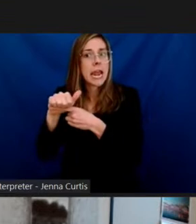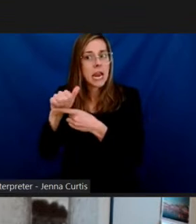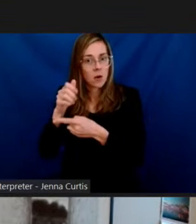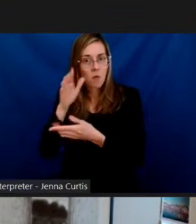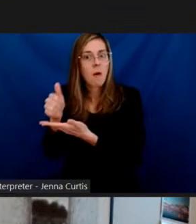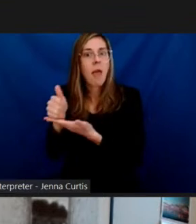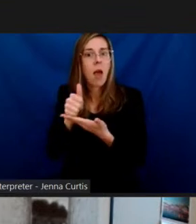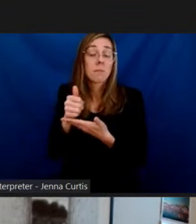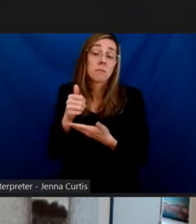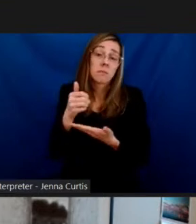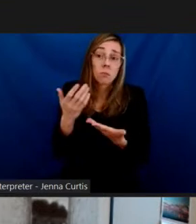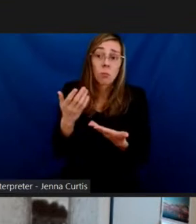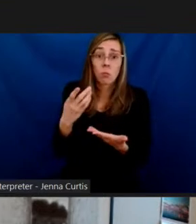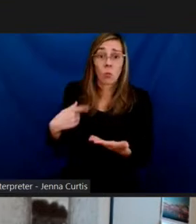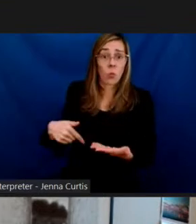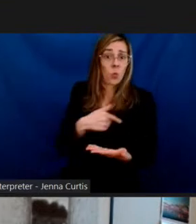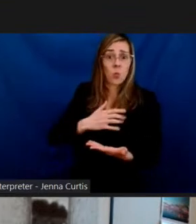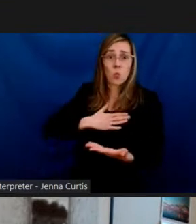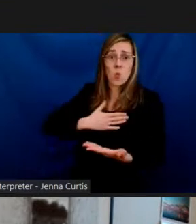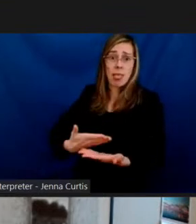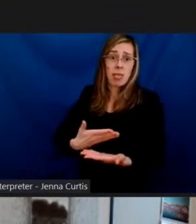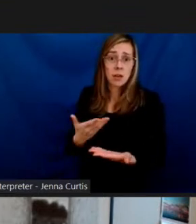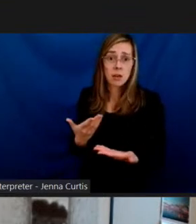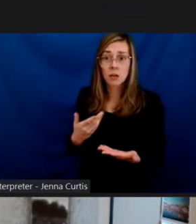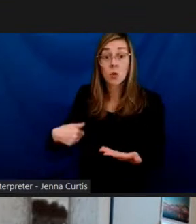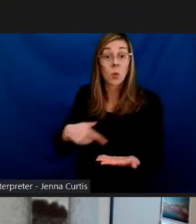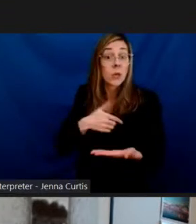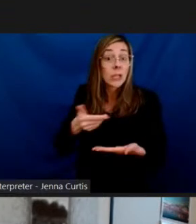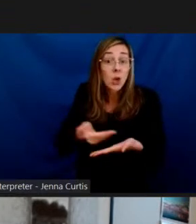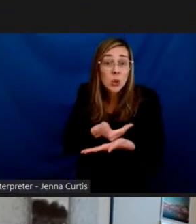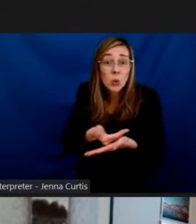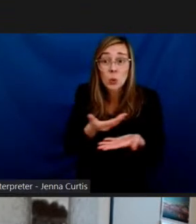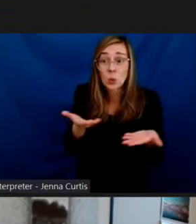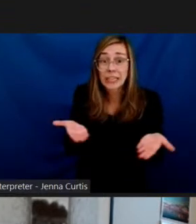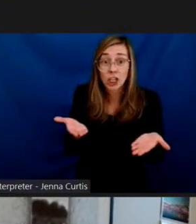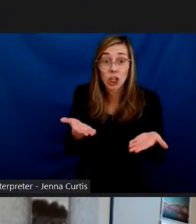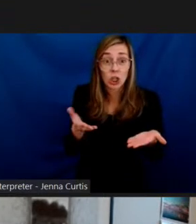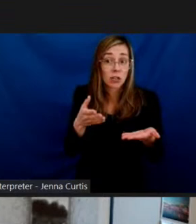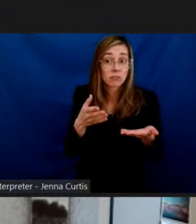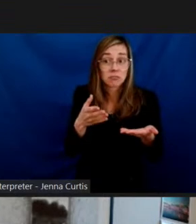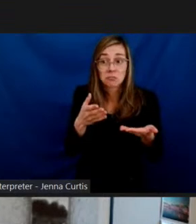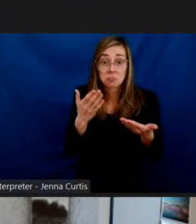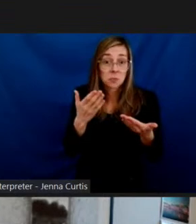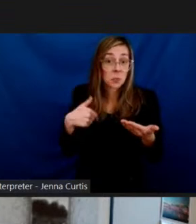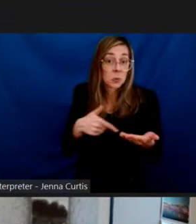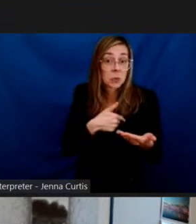are new to the city, we are always open to have our staff available for those trainings.